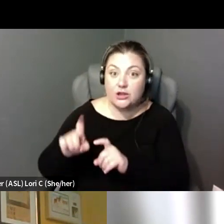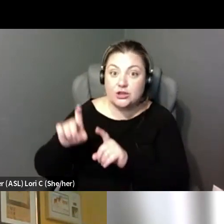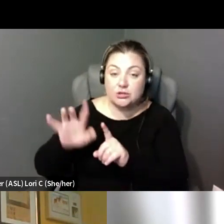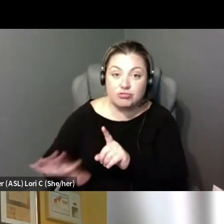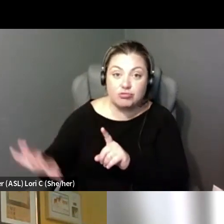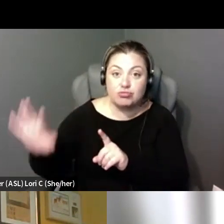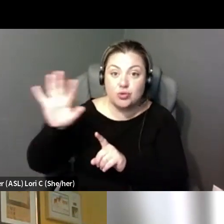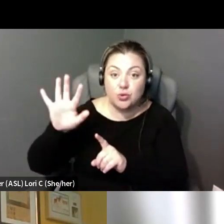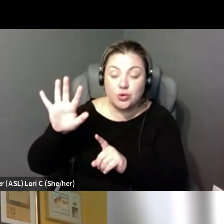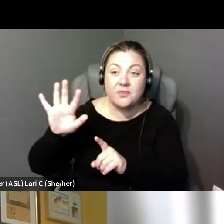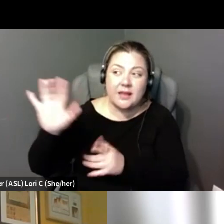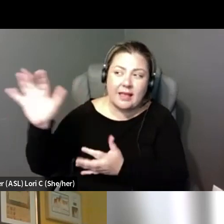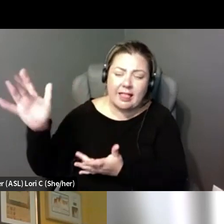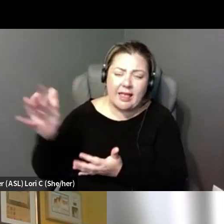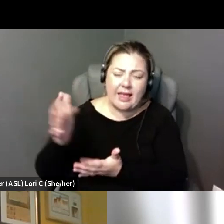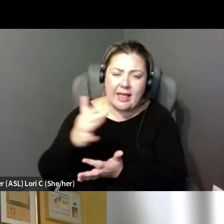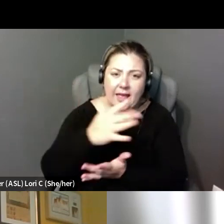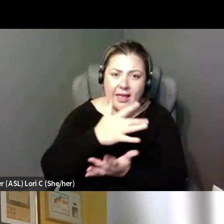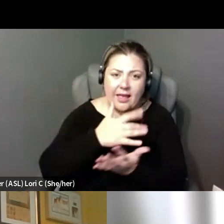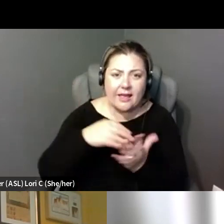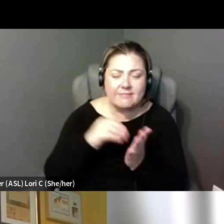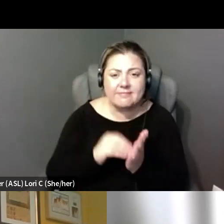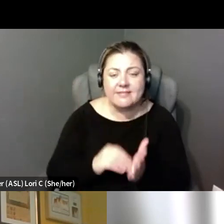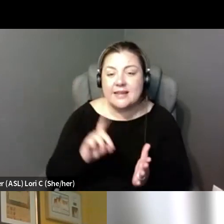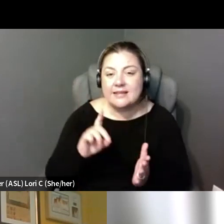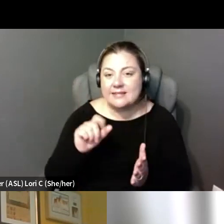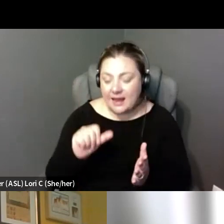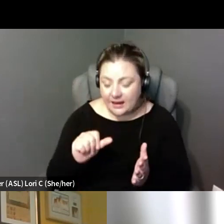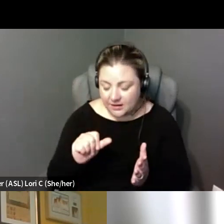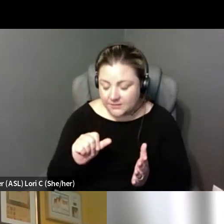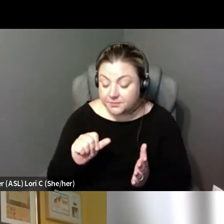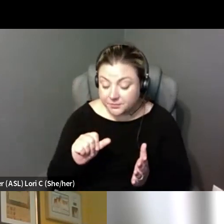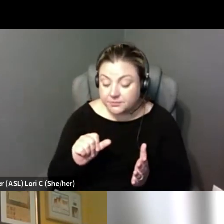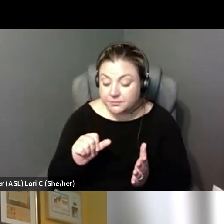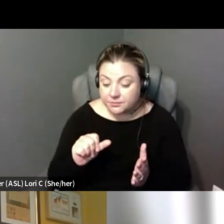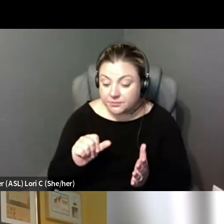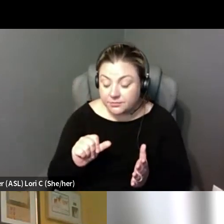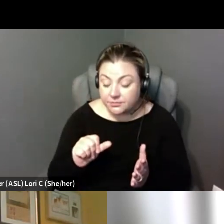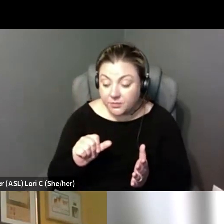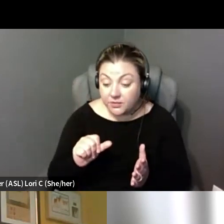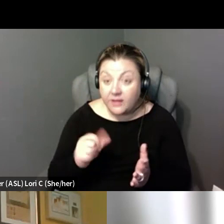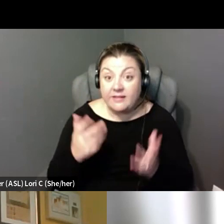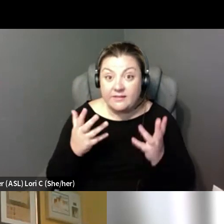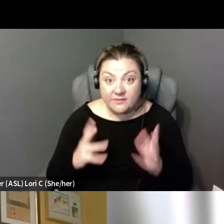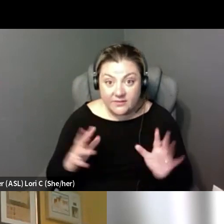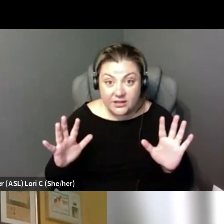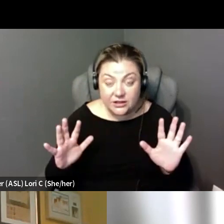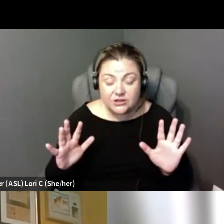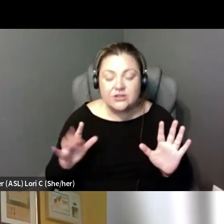sort of data gathering or data sharing effort, and that led them to addressing some